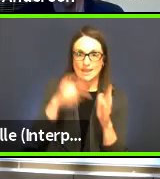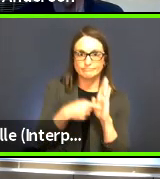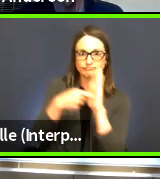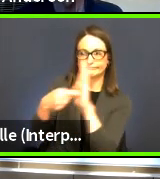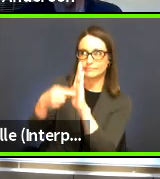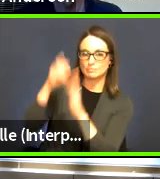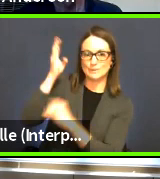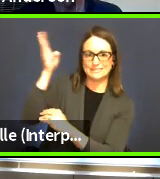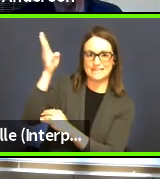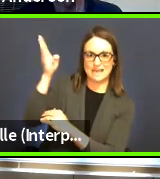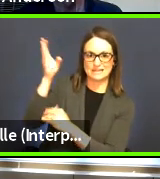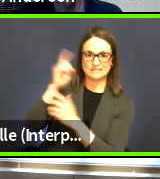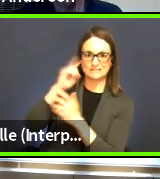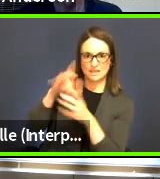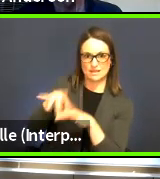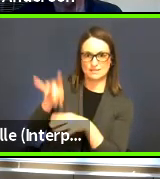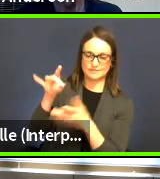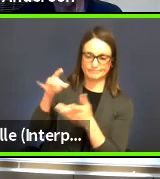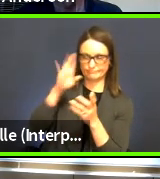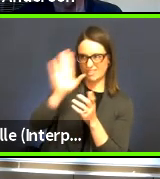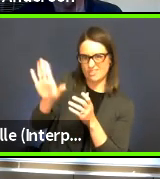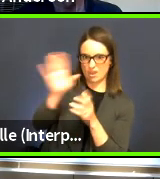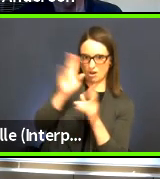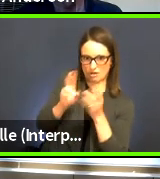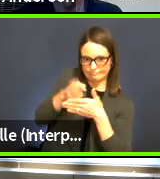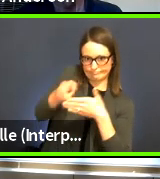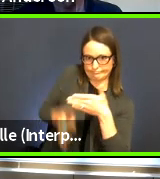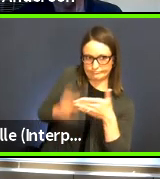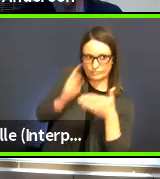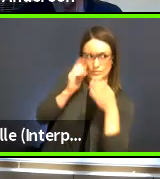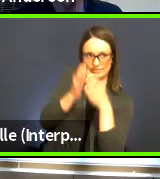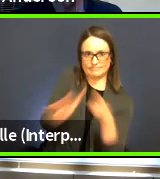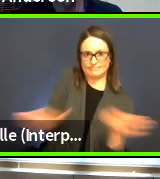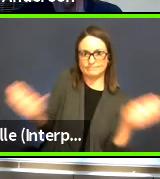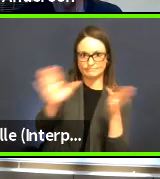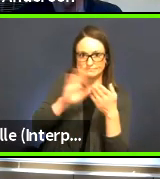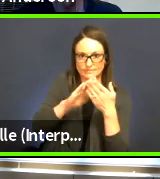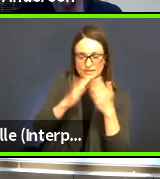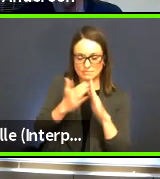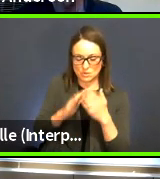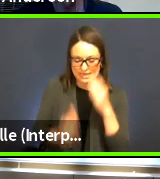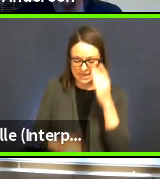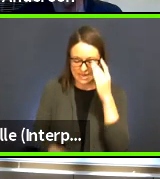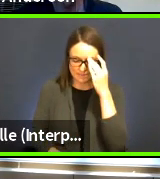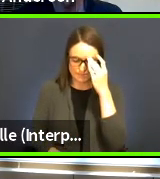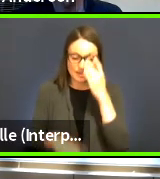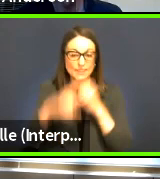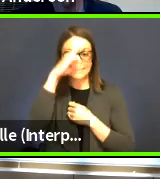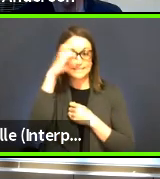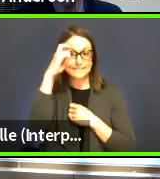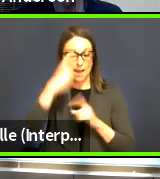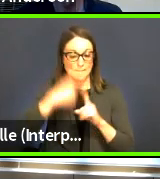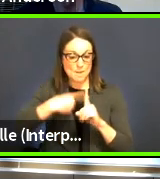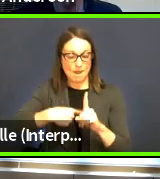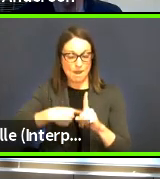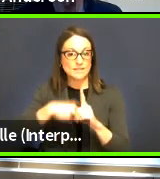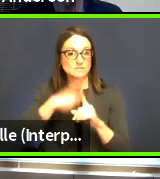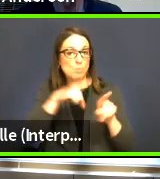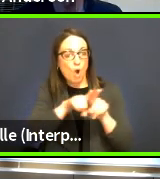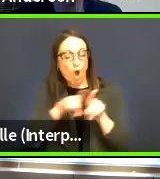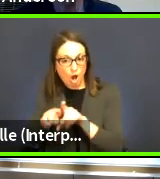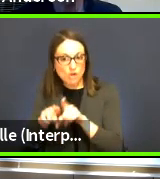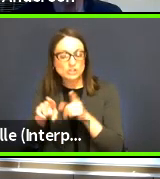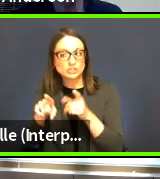community. So as we work through the summer months, we are also engaging our community on issues related to